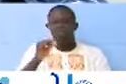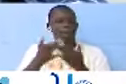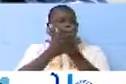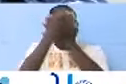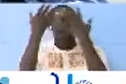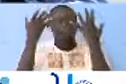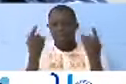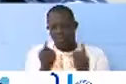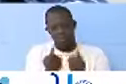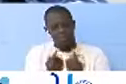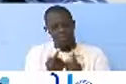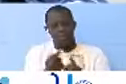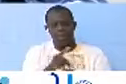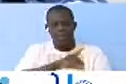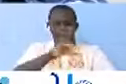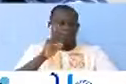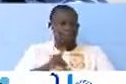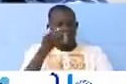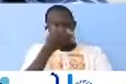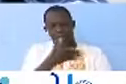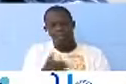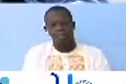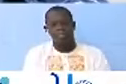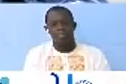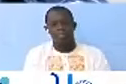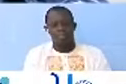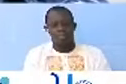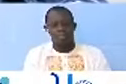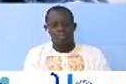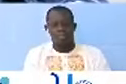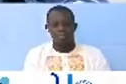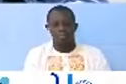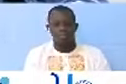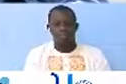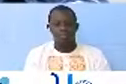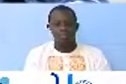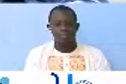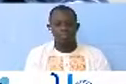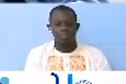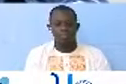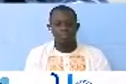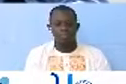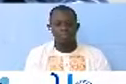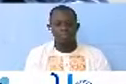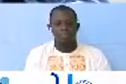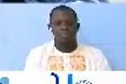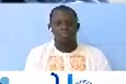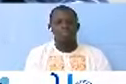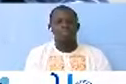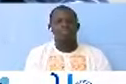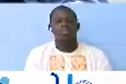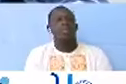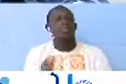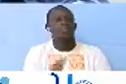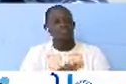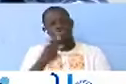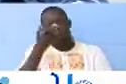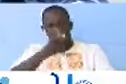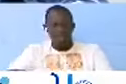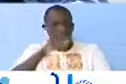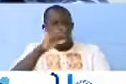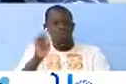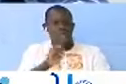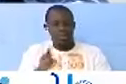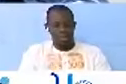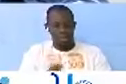there. Kumutol masimu nyingi kabul abinya nkaji nyingi ngat fomfe alunga masimu kono nkabele kje. What I do sometimes is